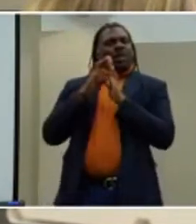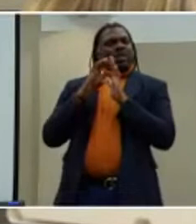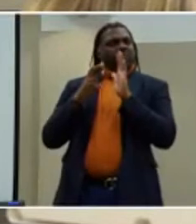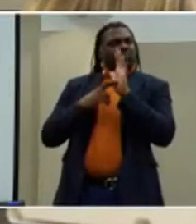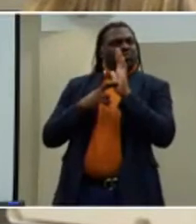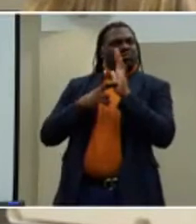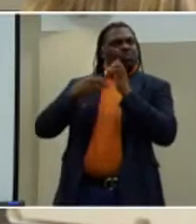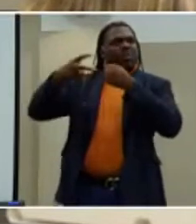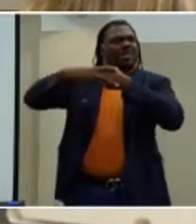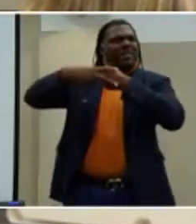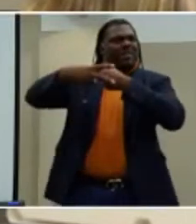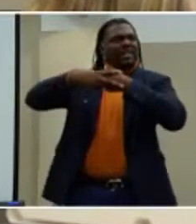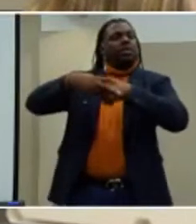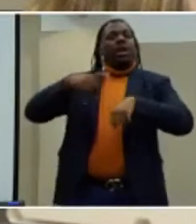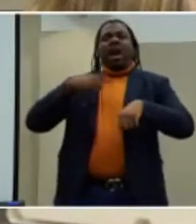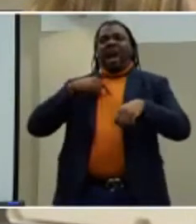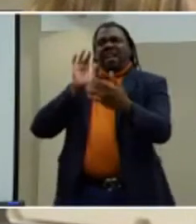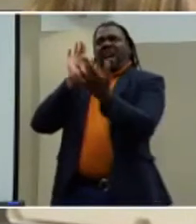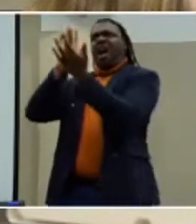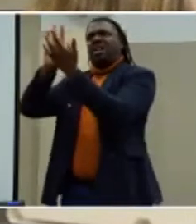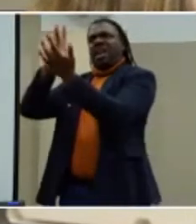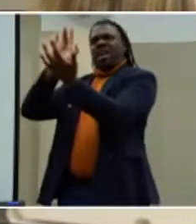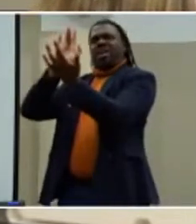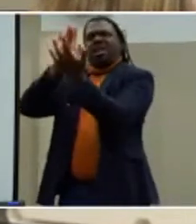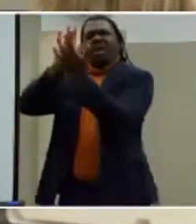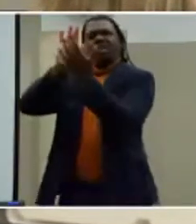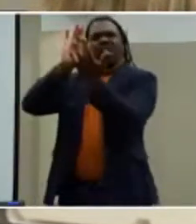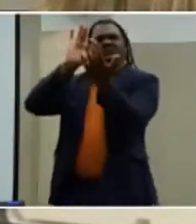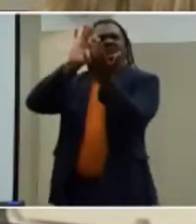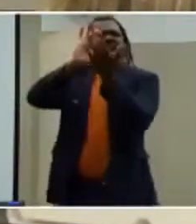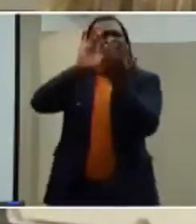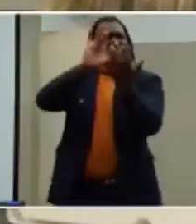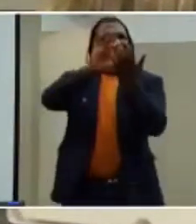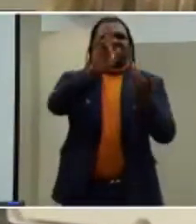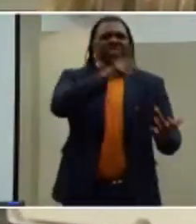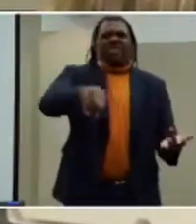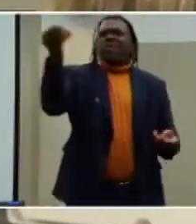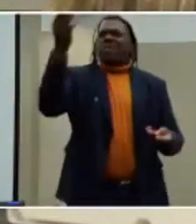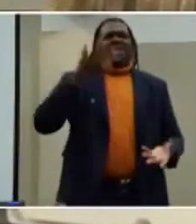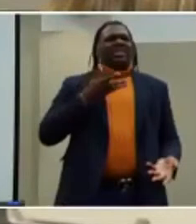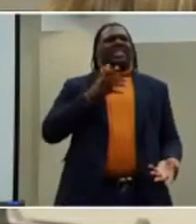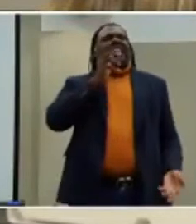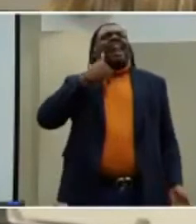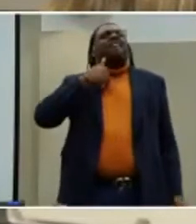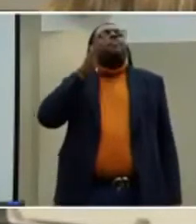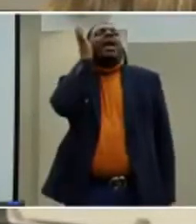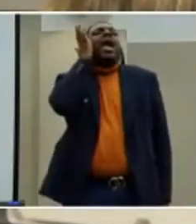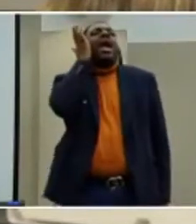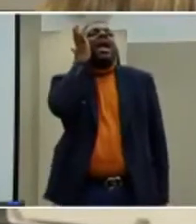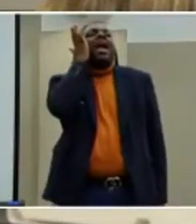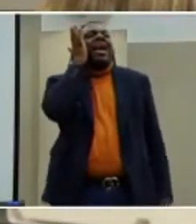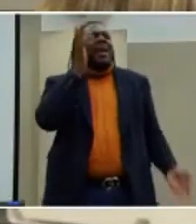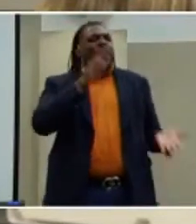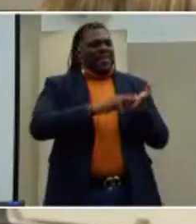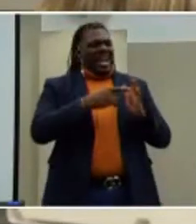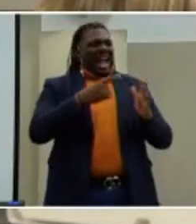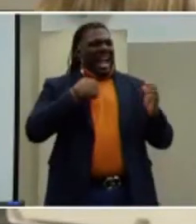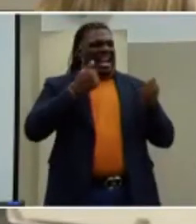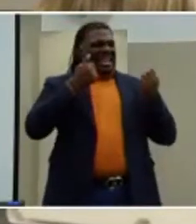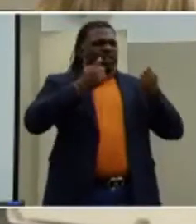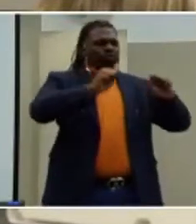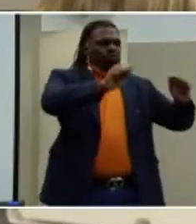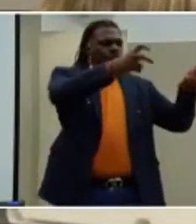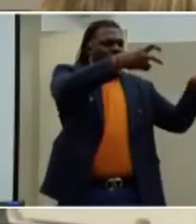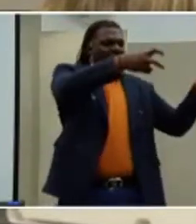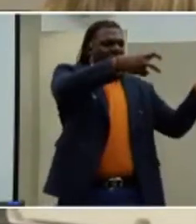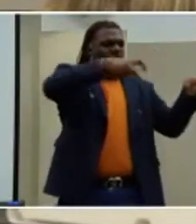contacted told me that they did not have beds that were within a reasonable height that I could transfer